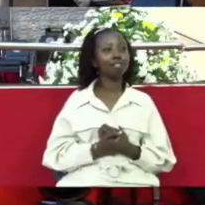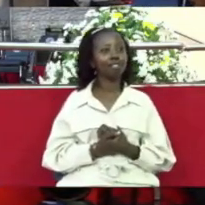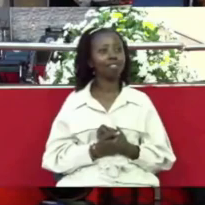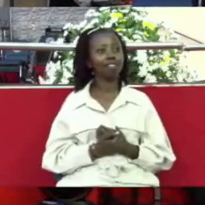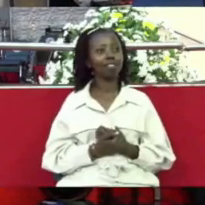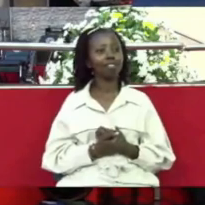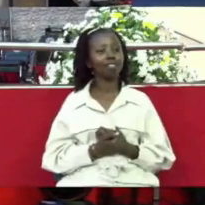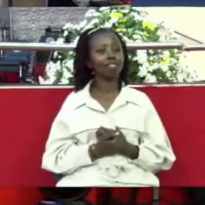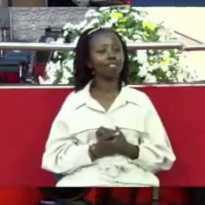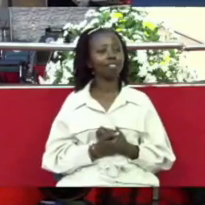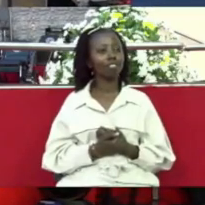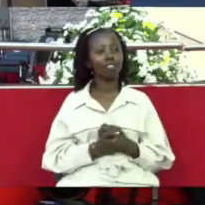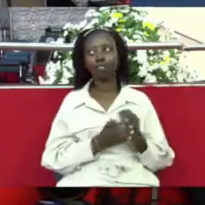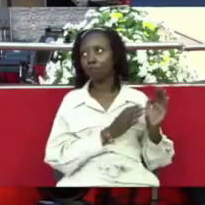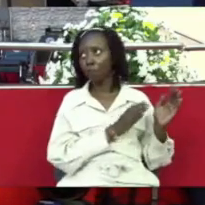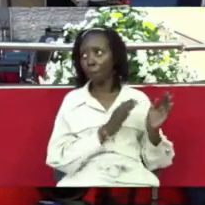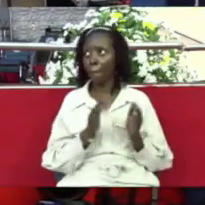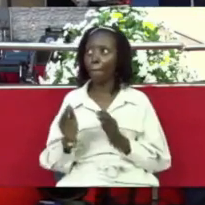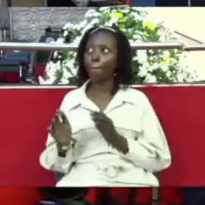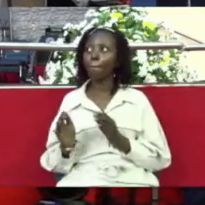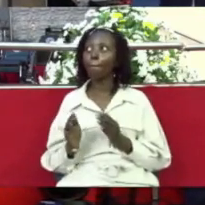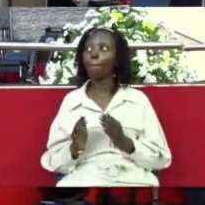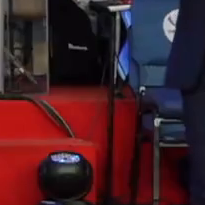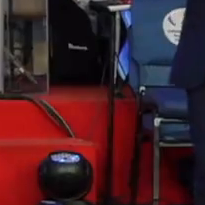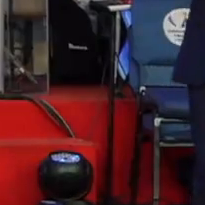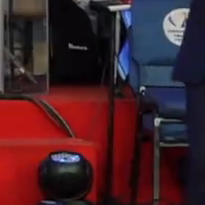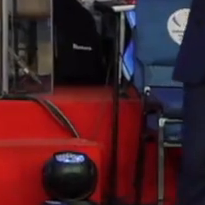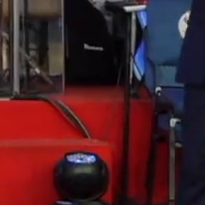Now go to the next slide and